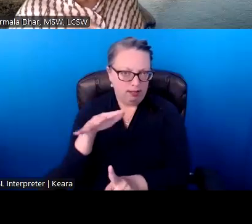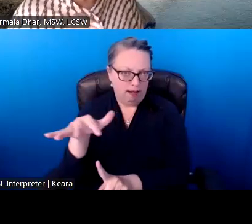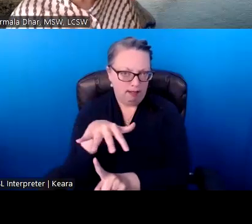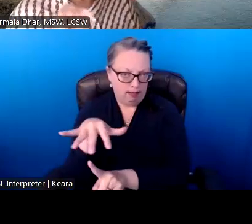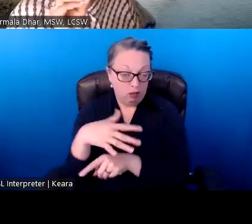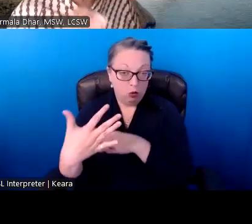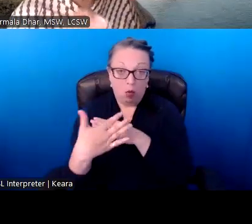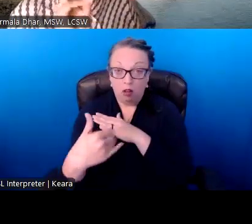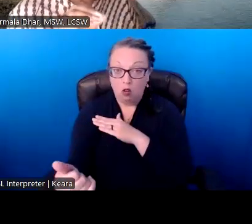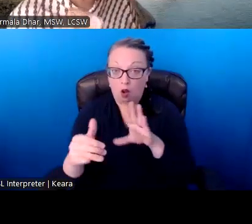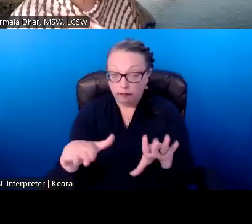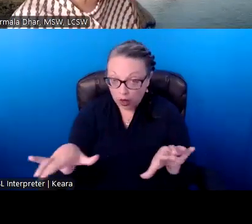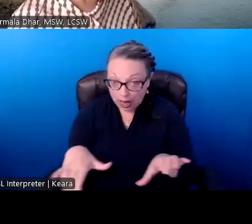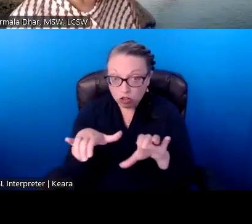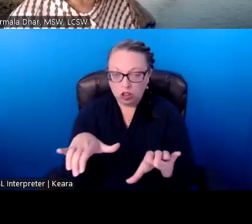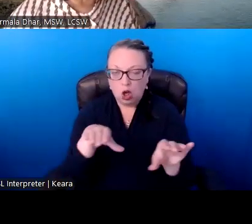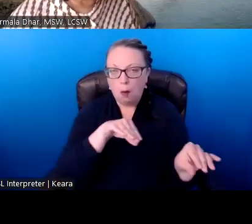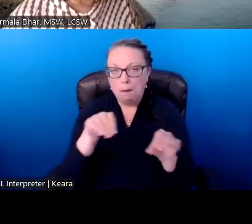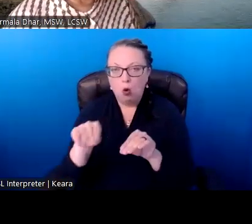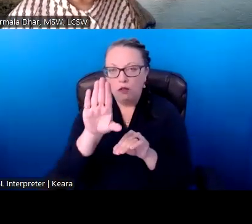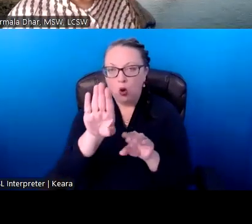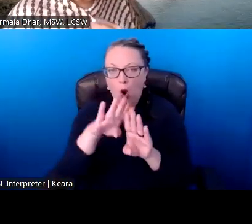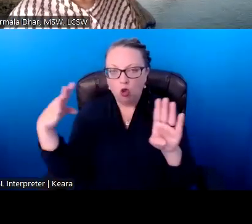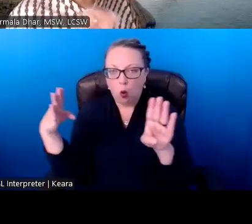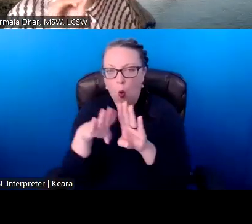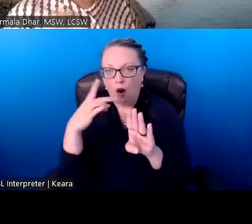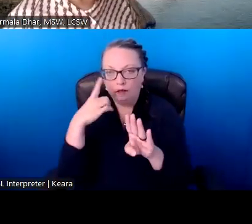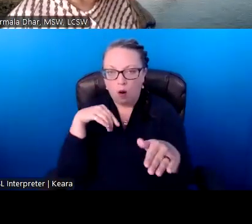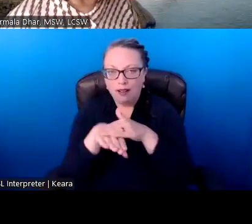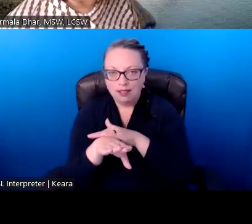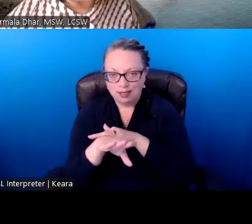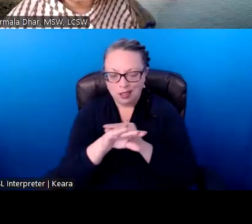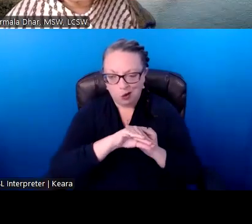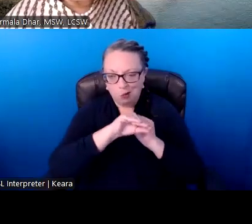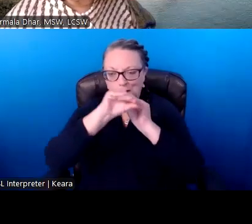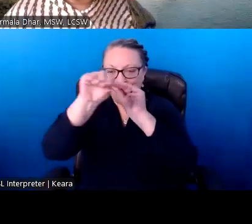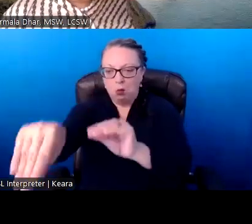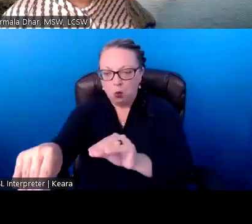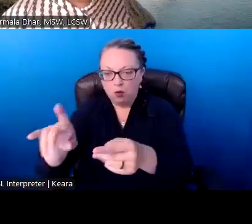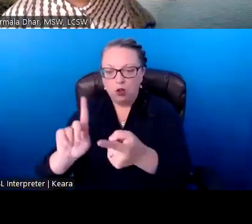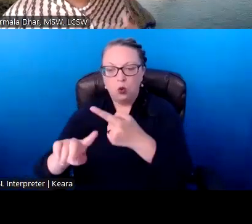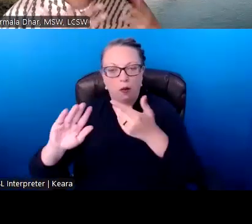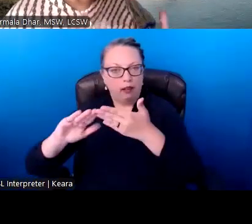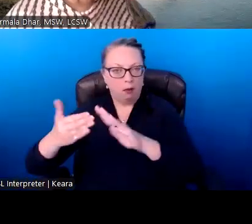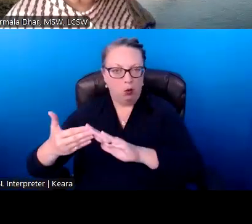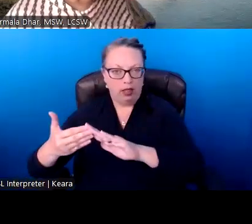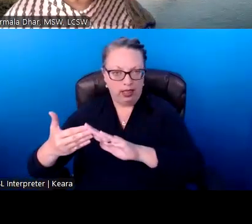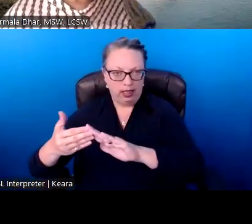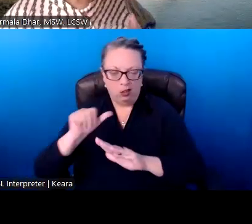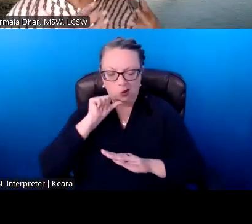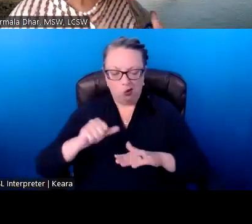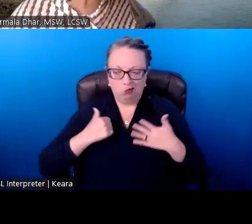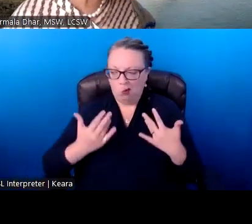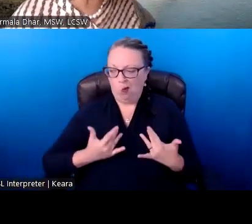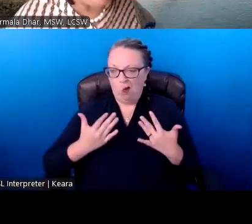for action is to move your front door into the community, where there is low